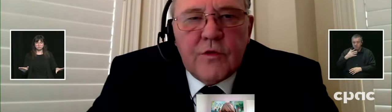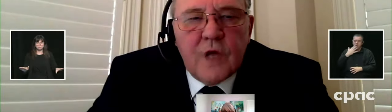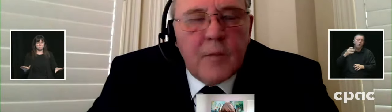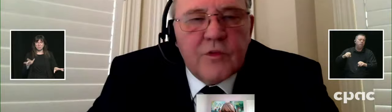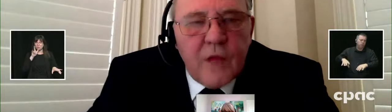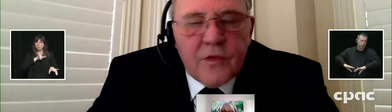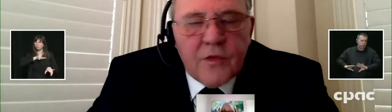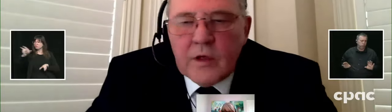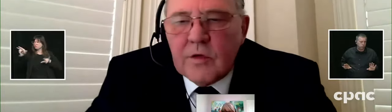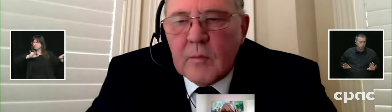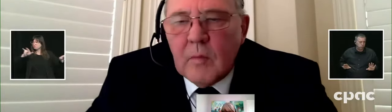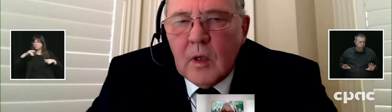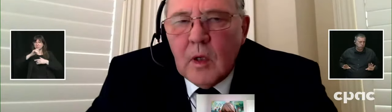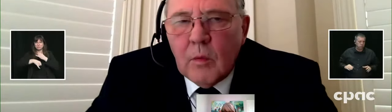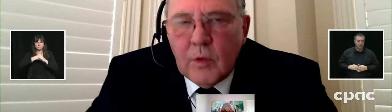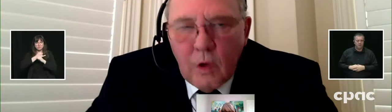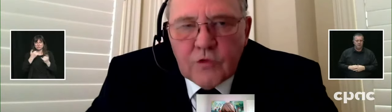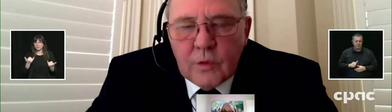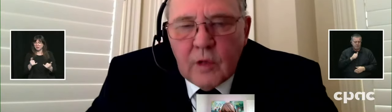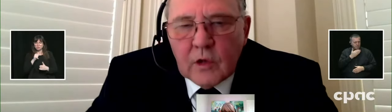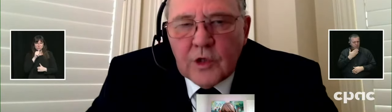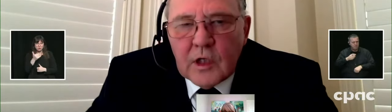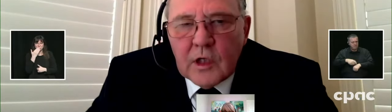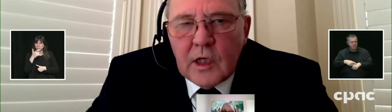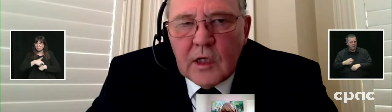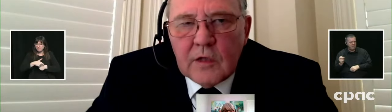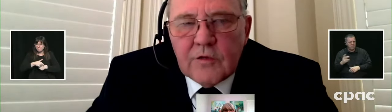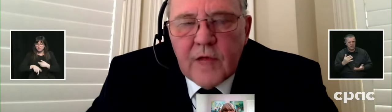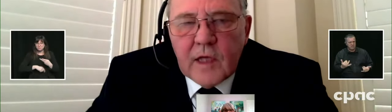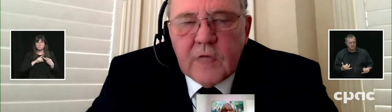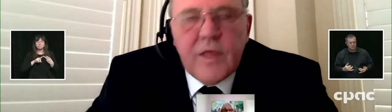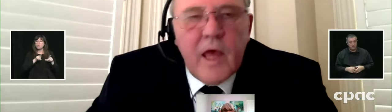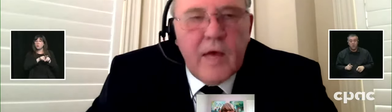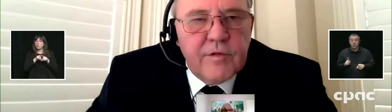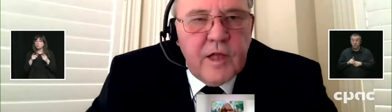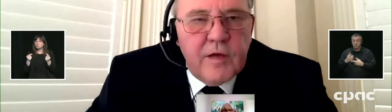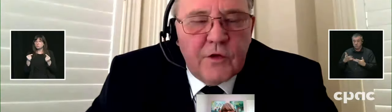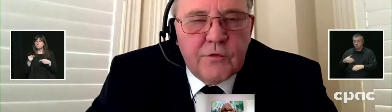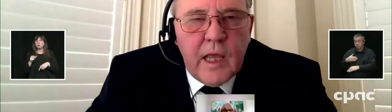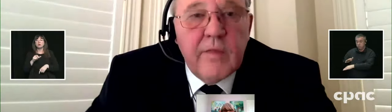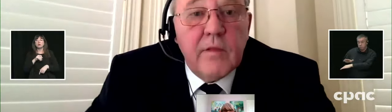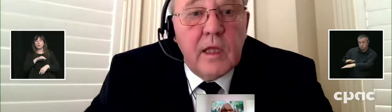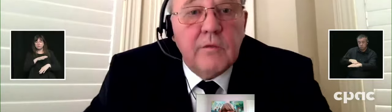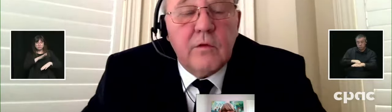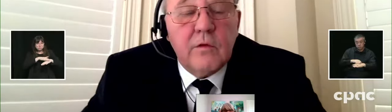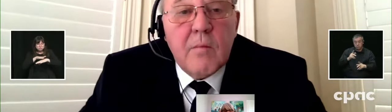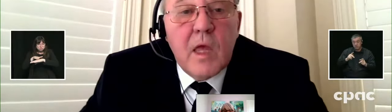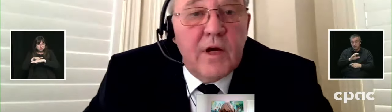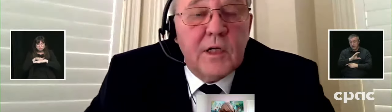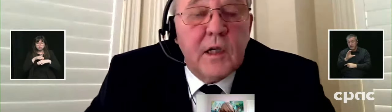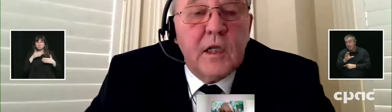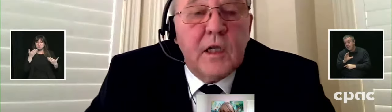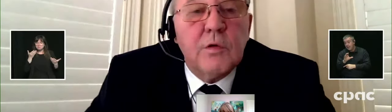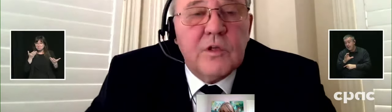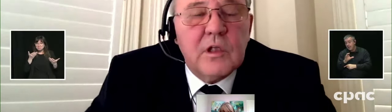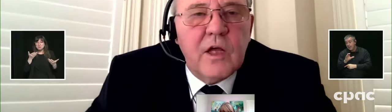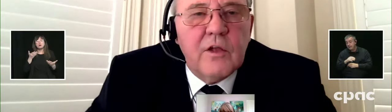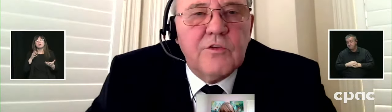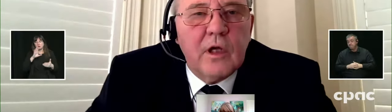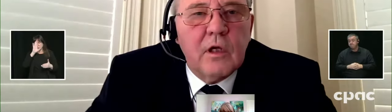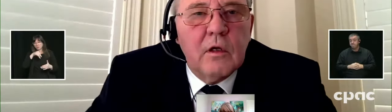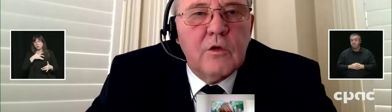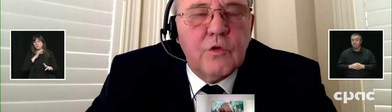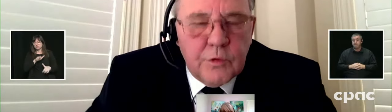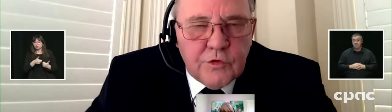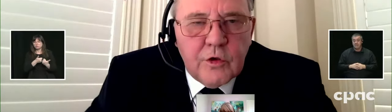country at this time. It's not the right time. We're also alerting Canadians that if they have left the country, and they may find it increasingly